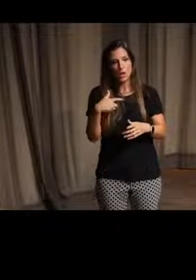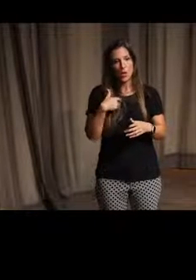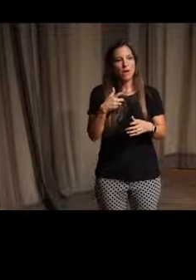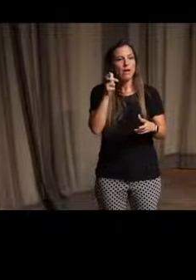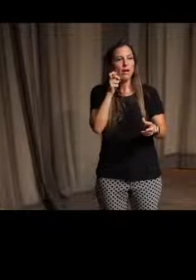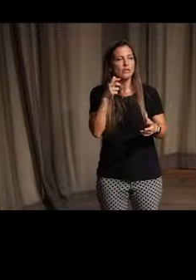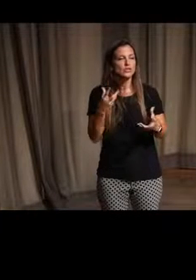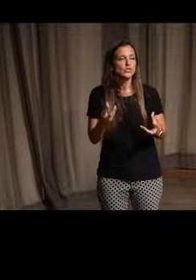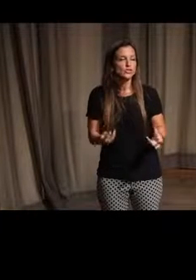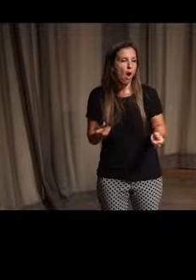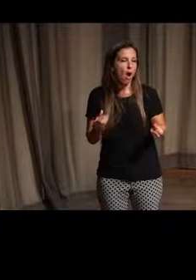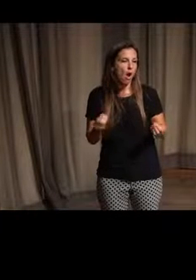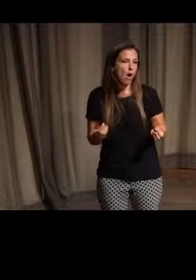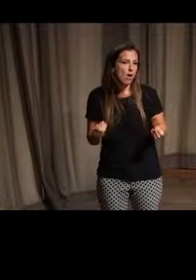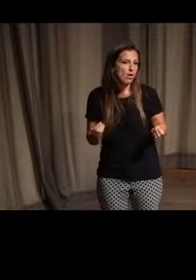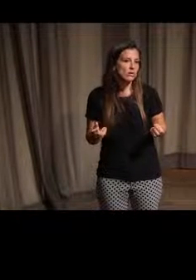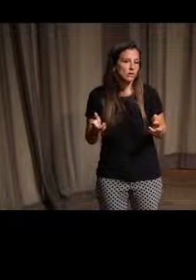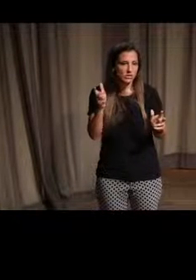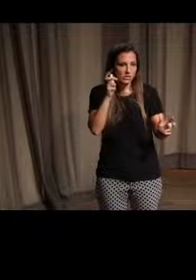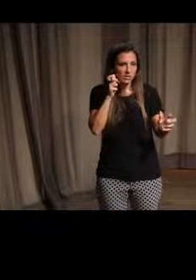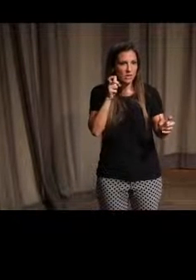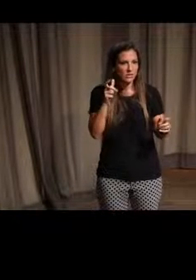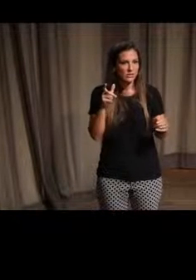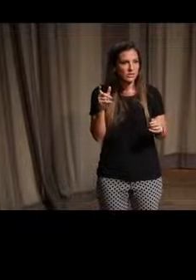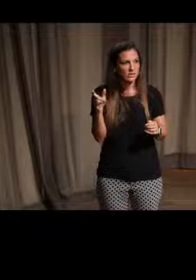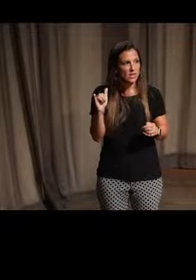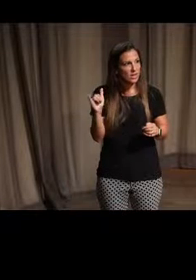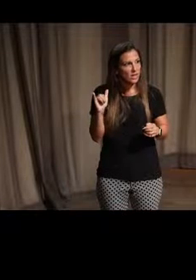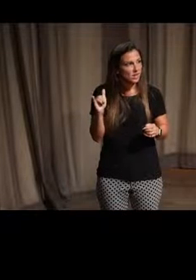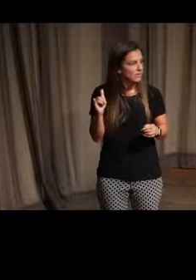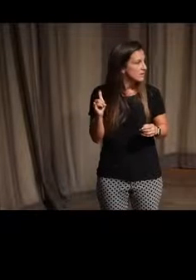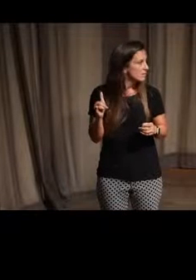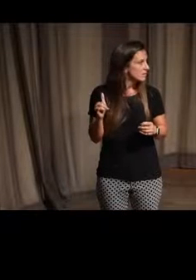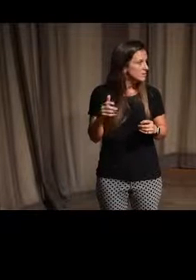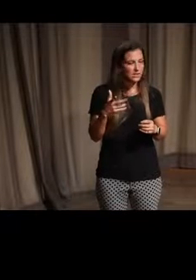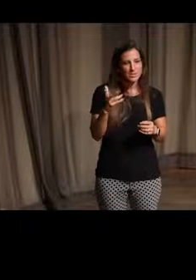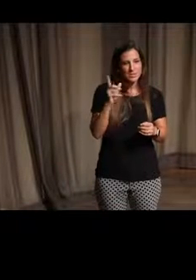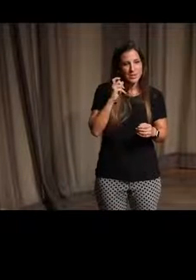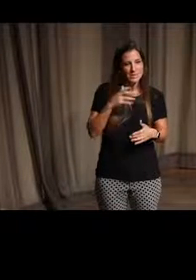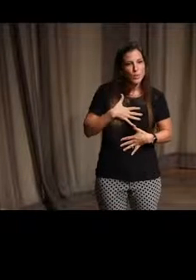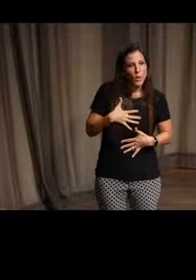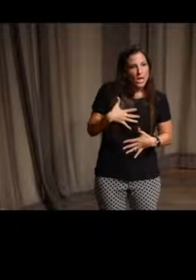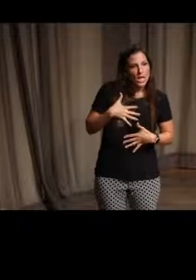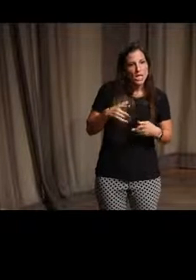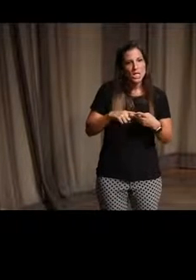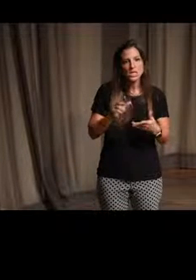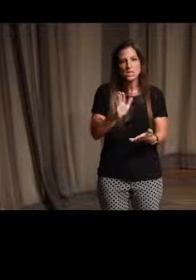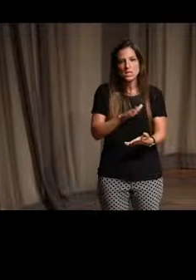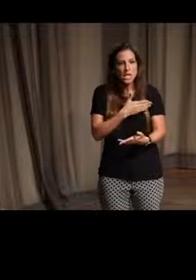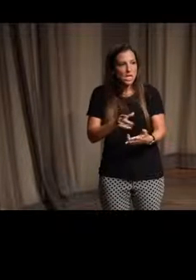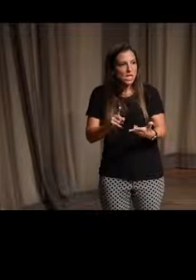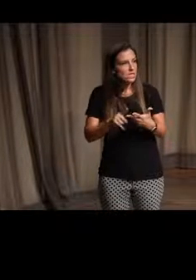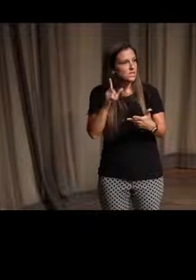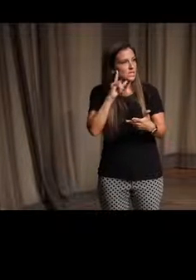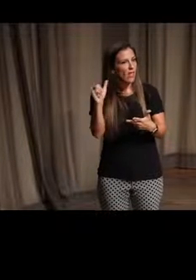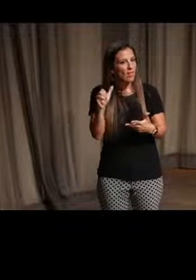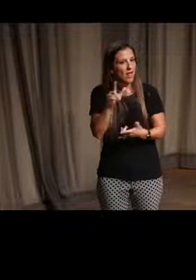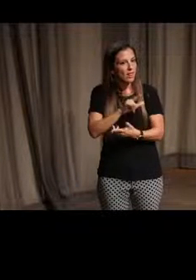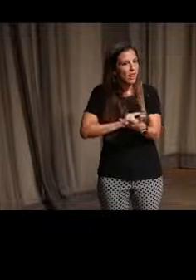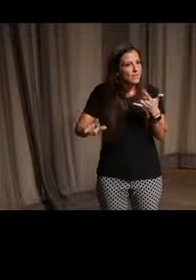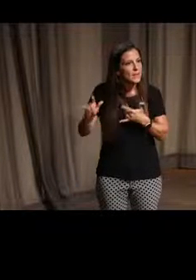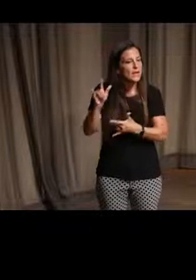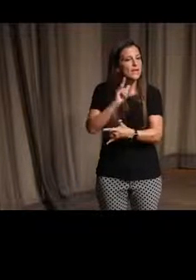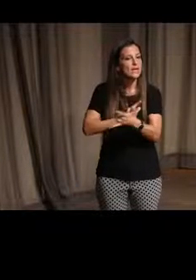the softer sounds. And those sounds sound like, sometimes they sound like breathing, they could sound like singing, sometimes they sound like